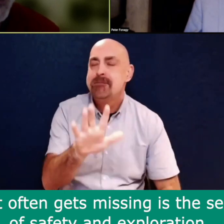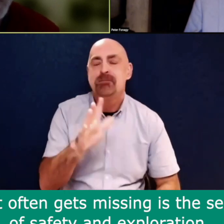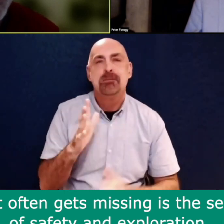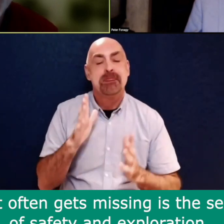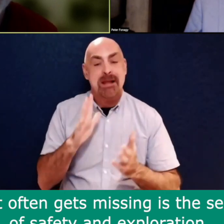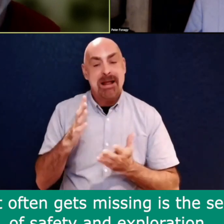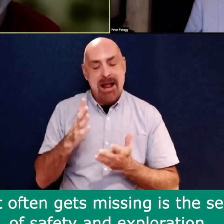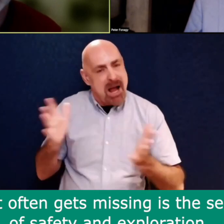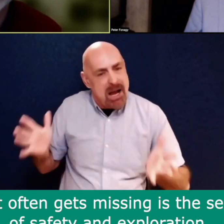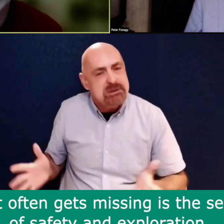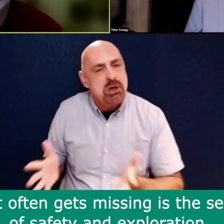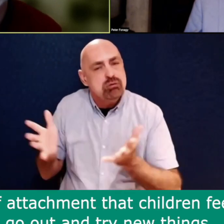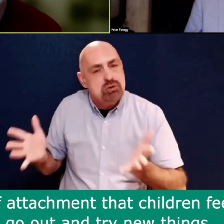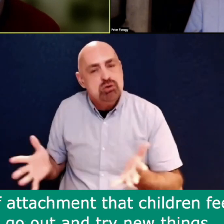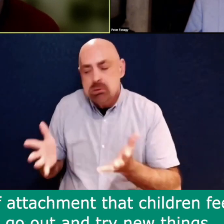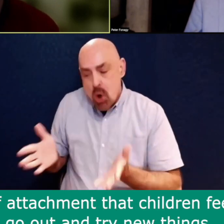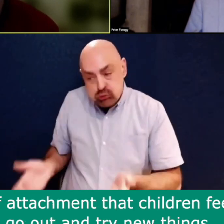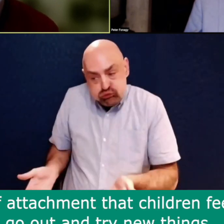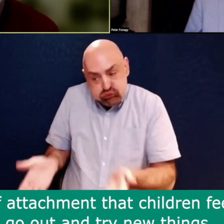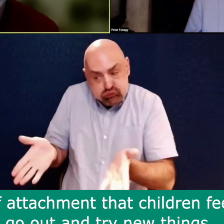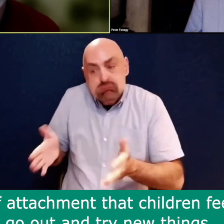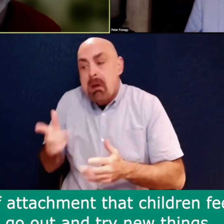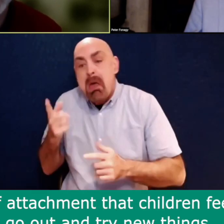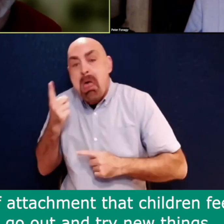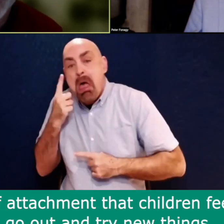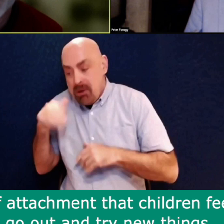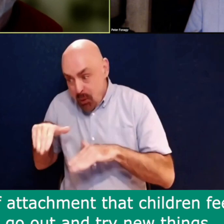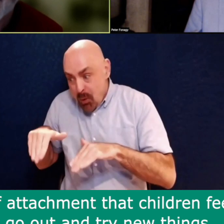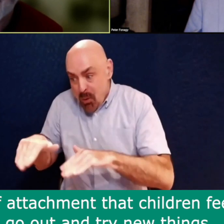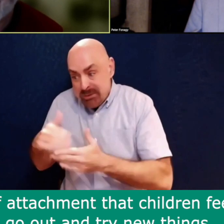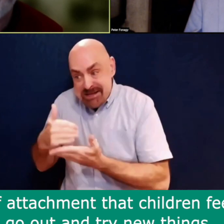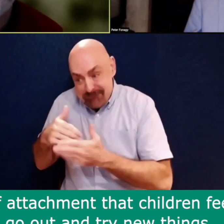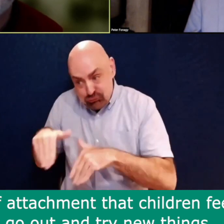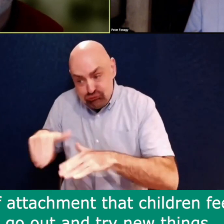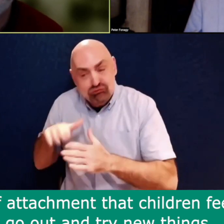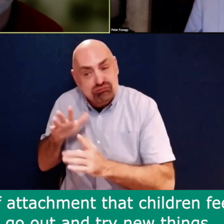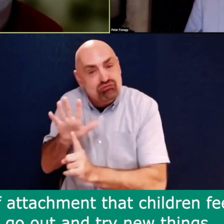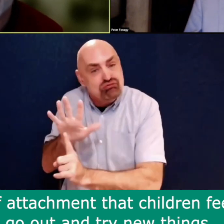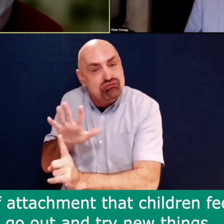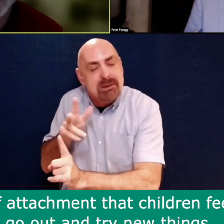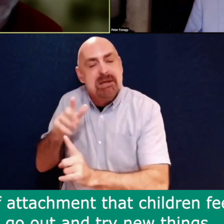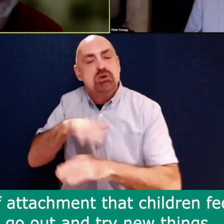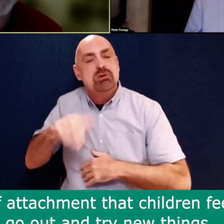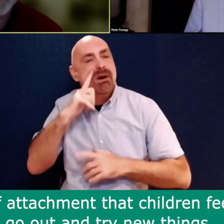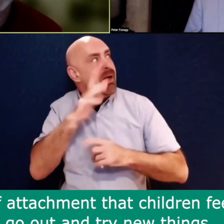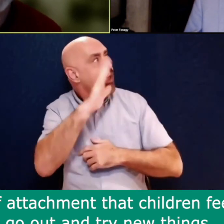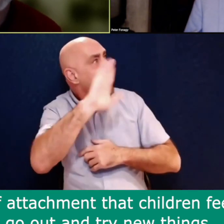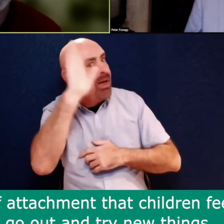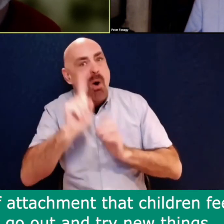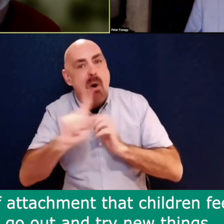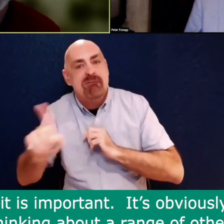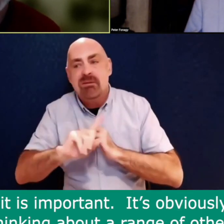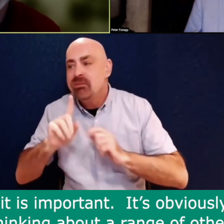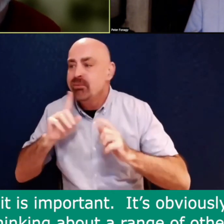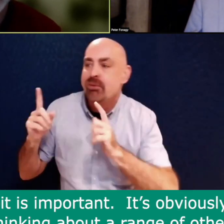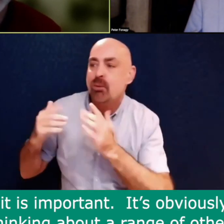of encouragement and safety and exploration, which is the other bit of attachment, that children feel safe and equipped to go out and try new